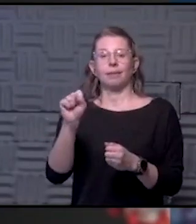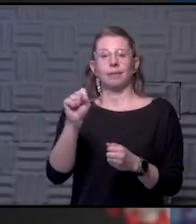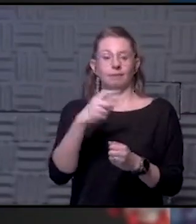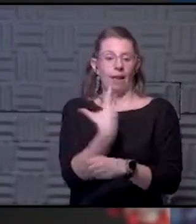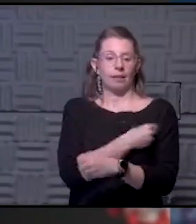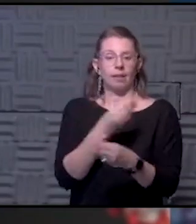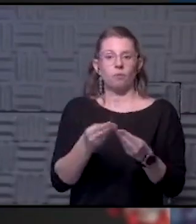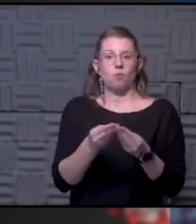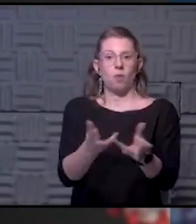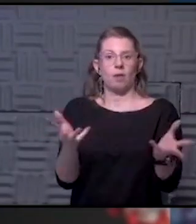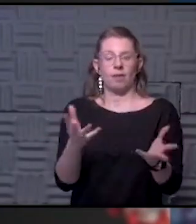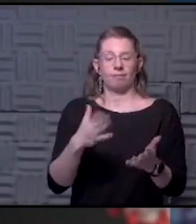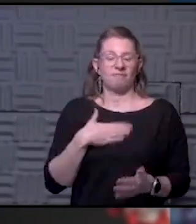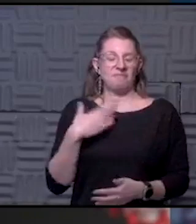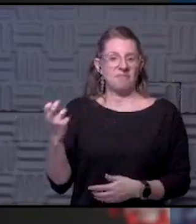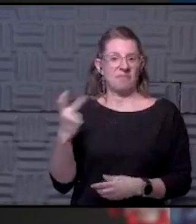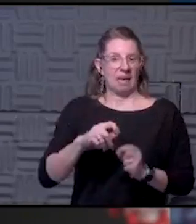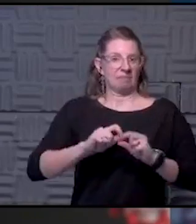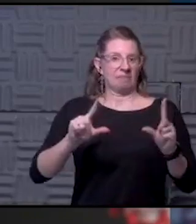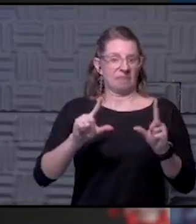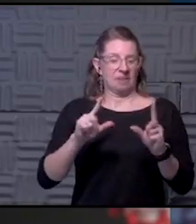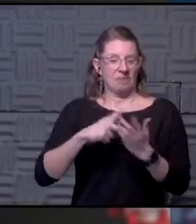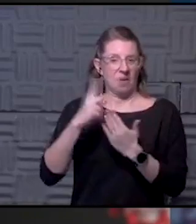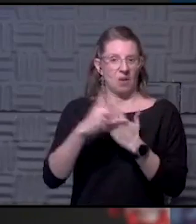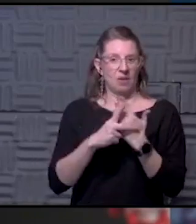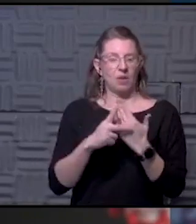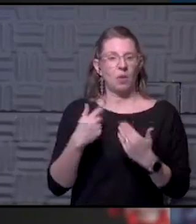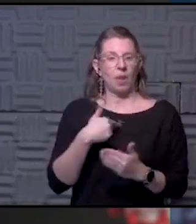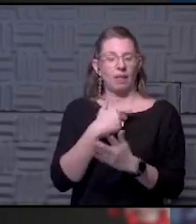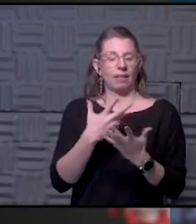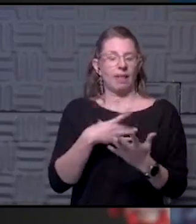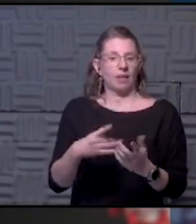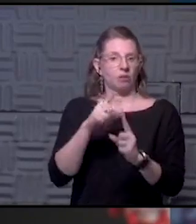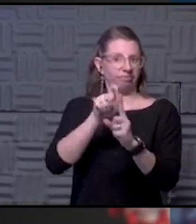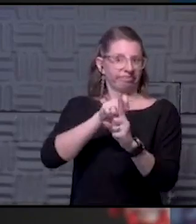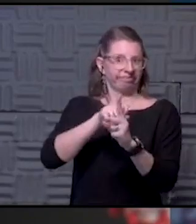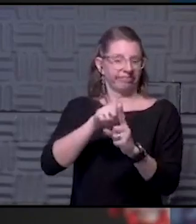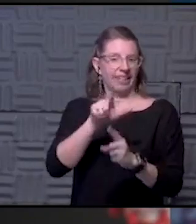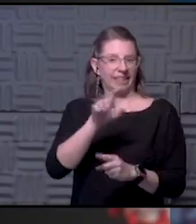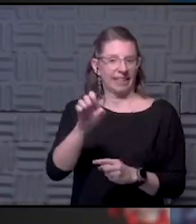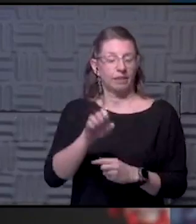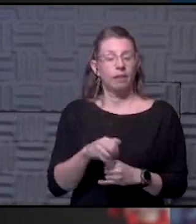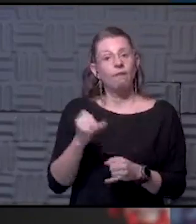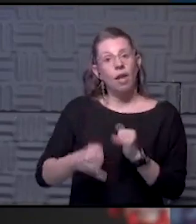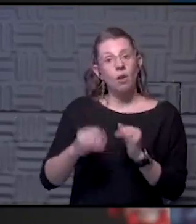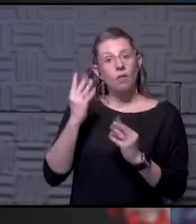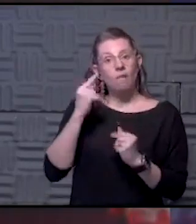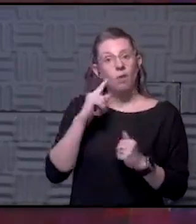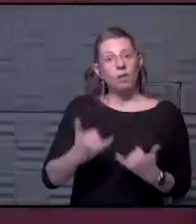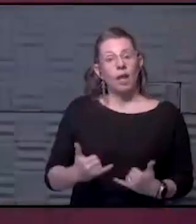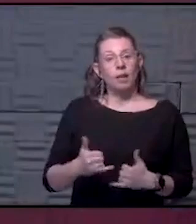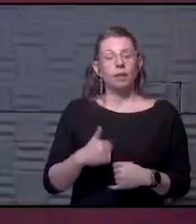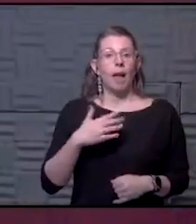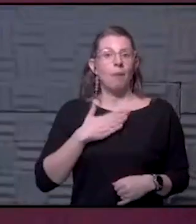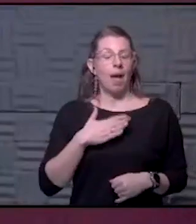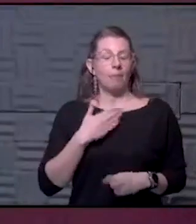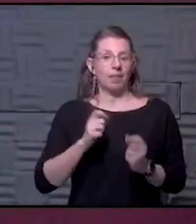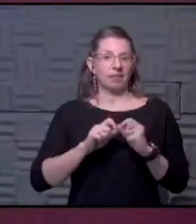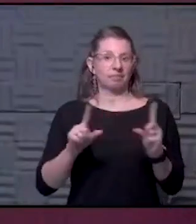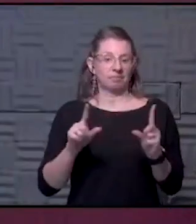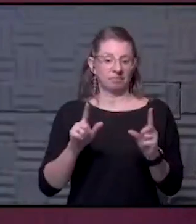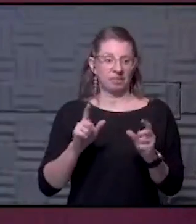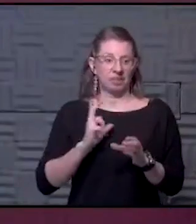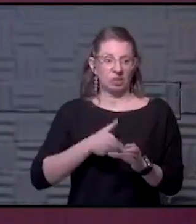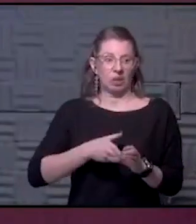We're delighted to have him back on the program. It's always fun, and we like to mess with Lee. So, Dave, final thoughts for today? You know, I'm glad to be here, number